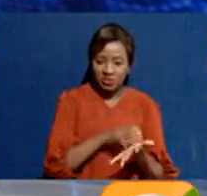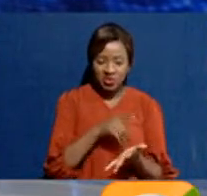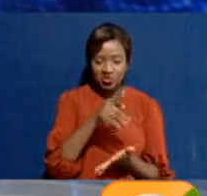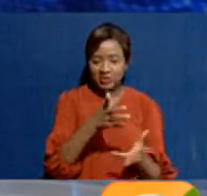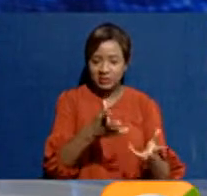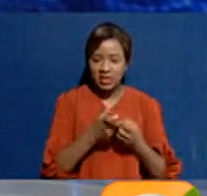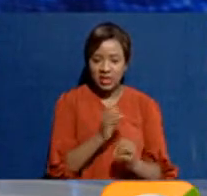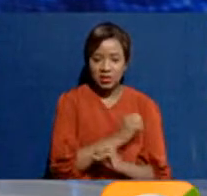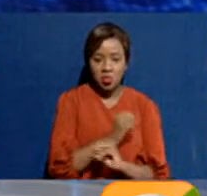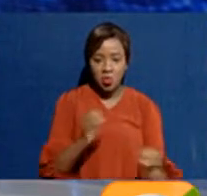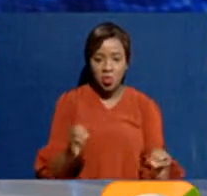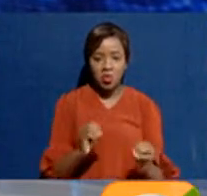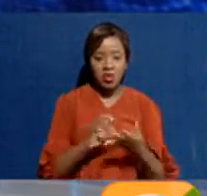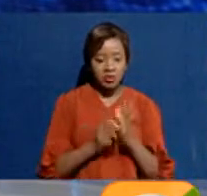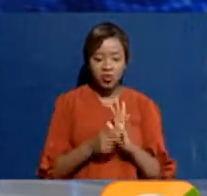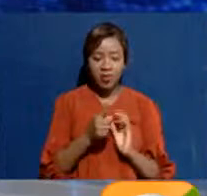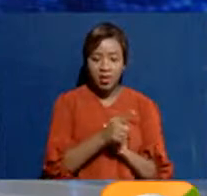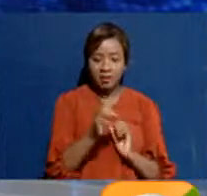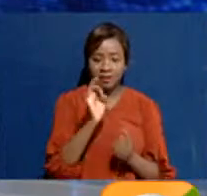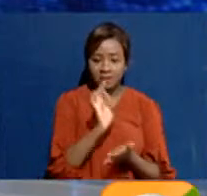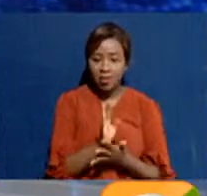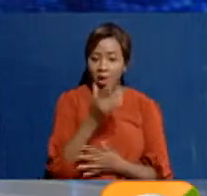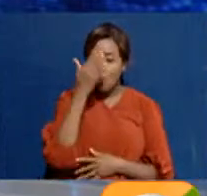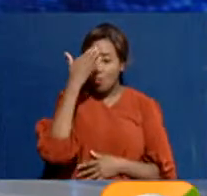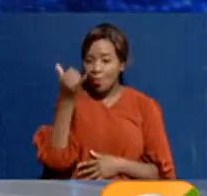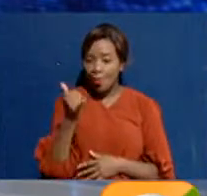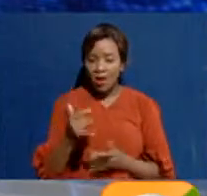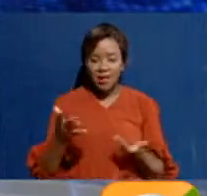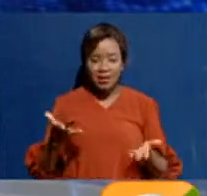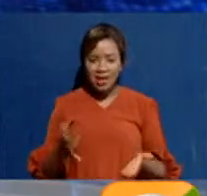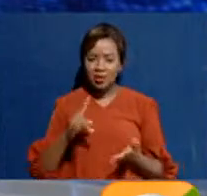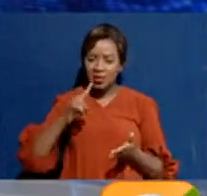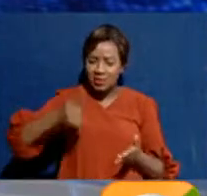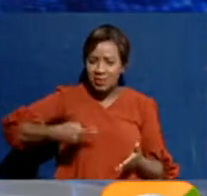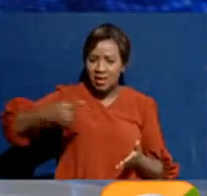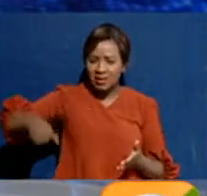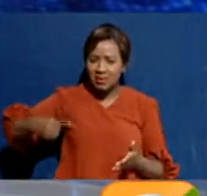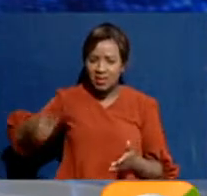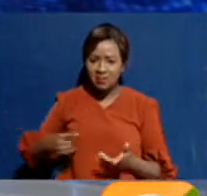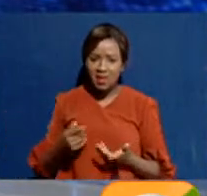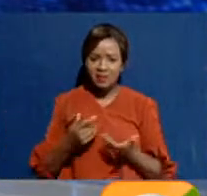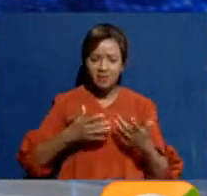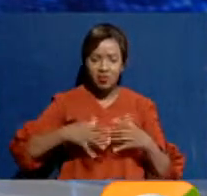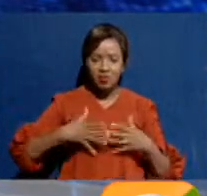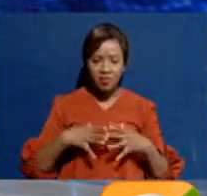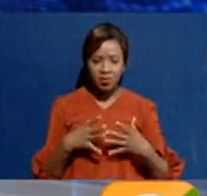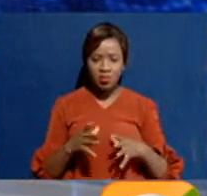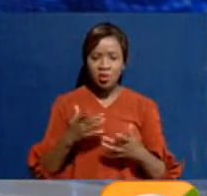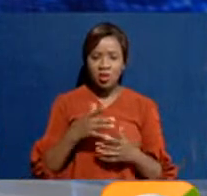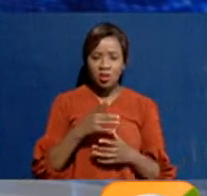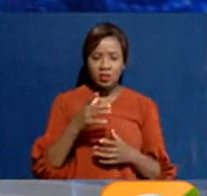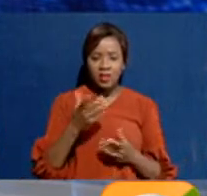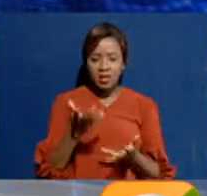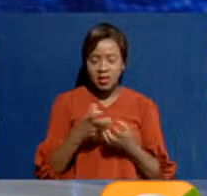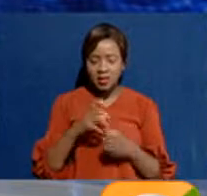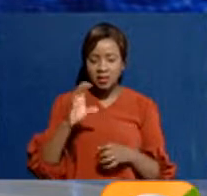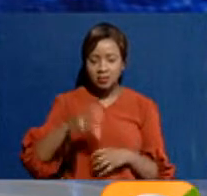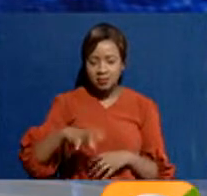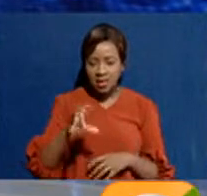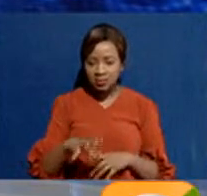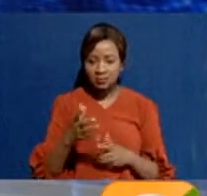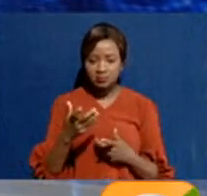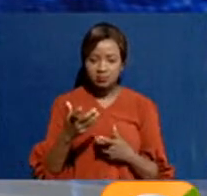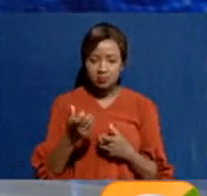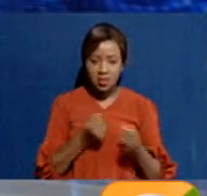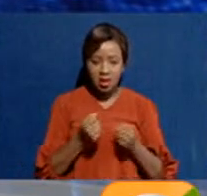group announced that the move was as a result of dwindling demand for its passenger motor vehicle segment, with three